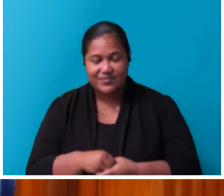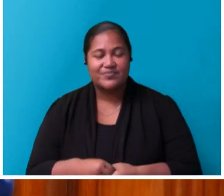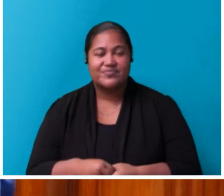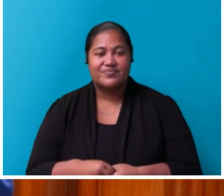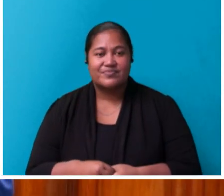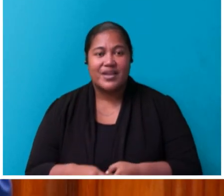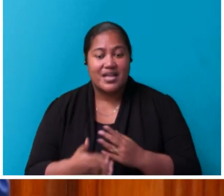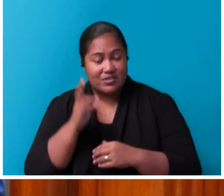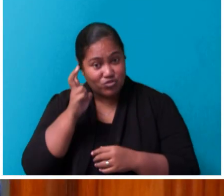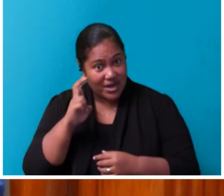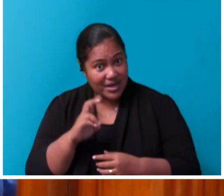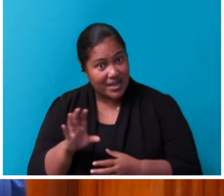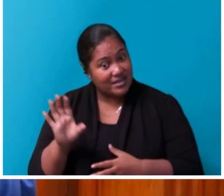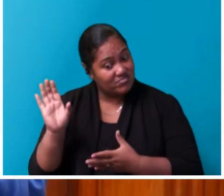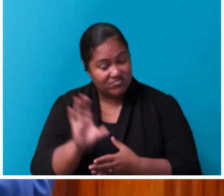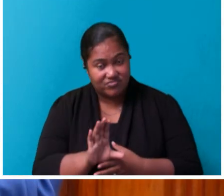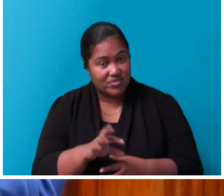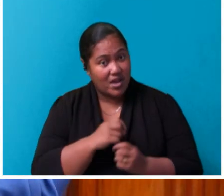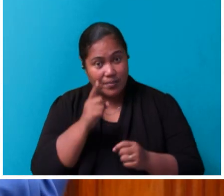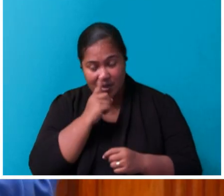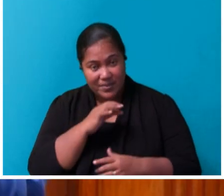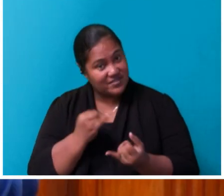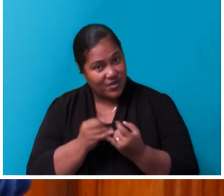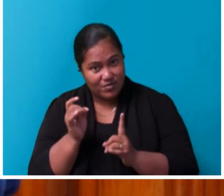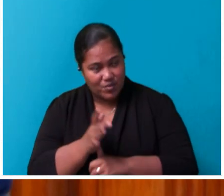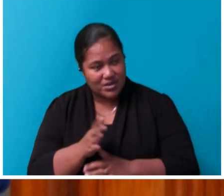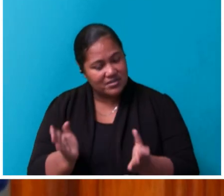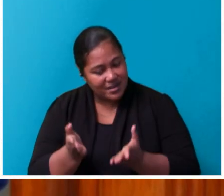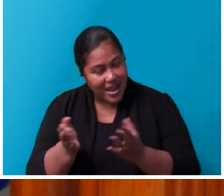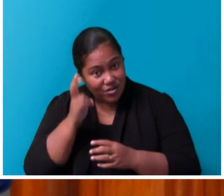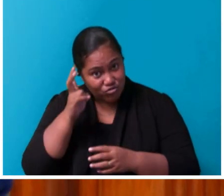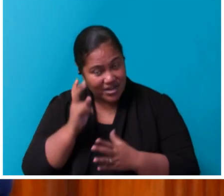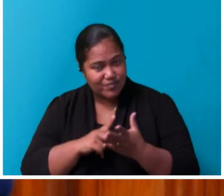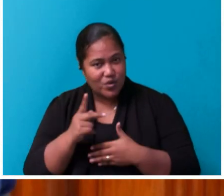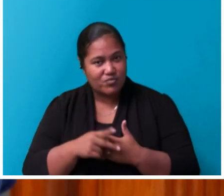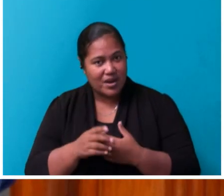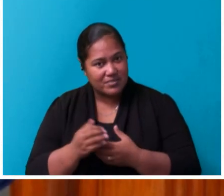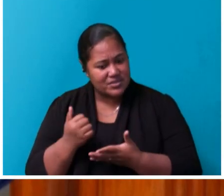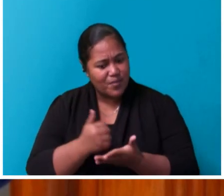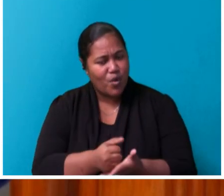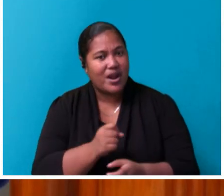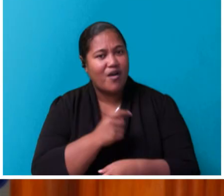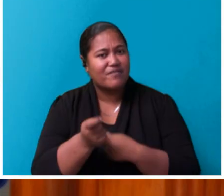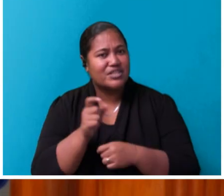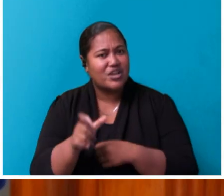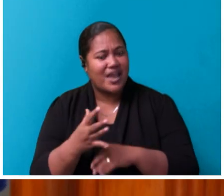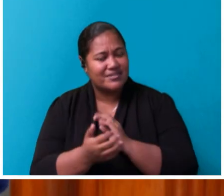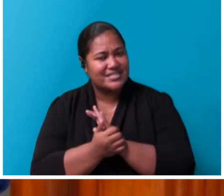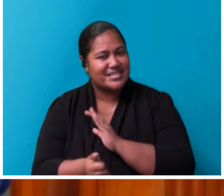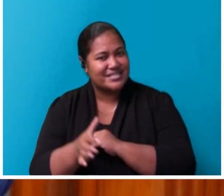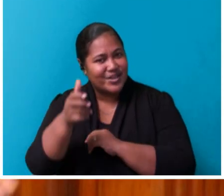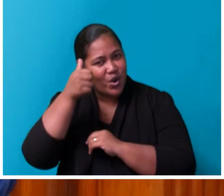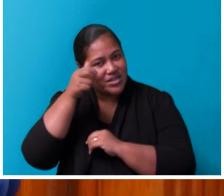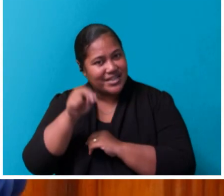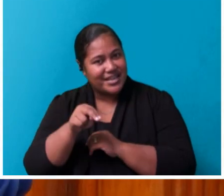investing in our people is paramount. We will enhance training programs that equip our fishers with the skills and knowledge they need